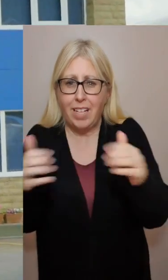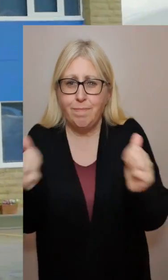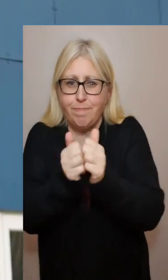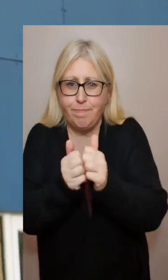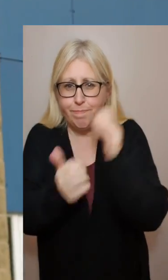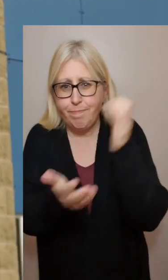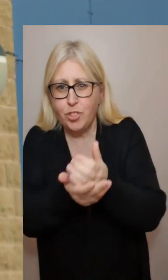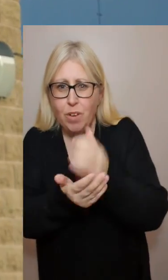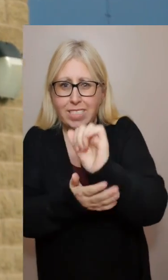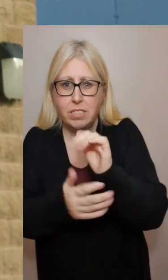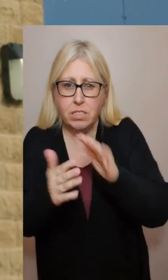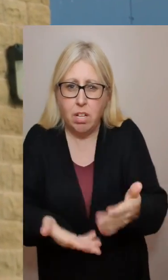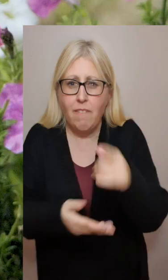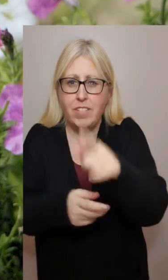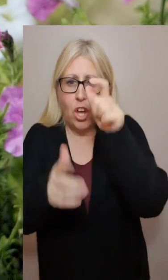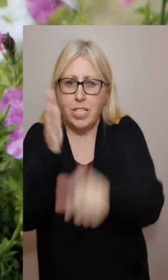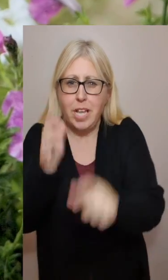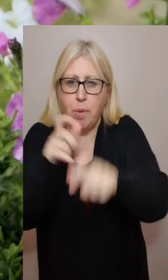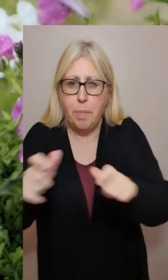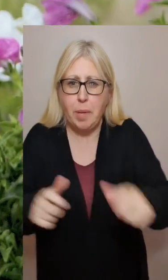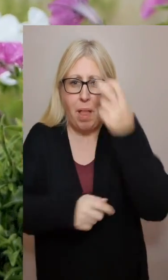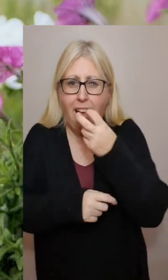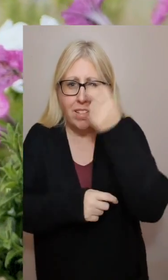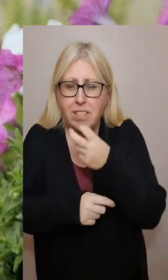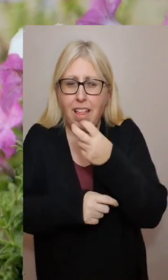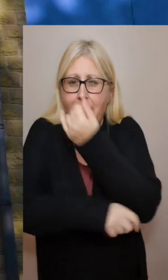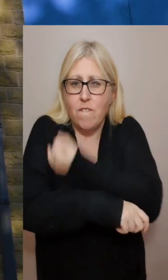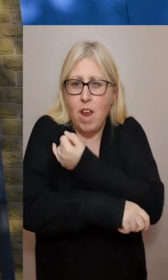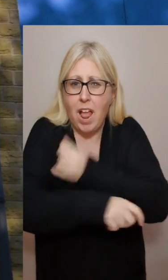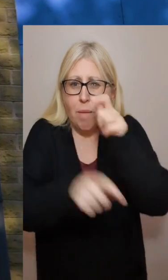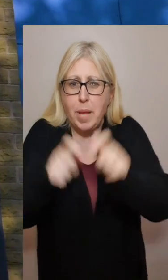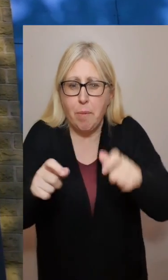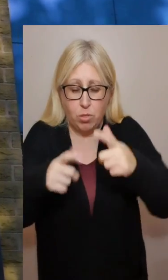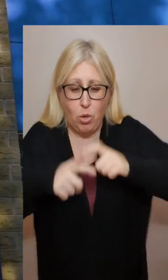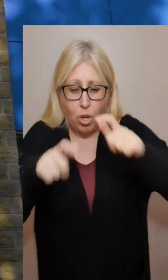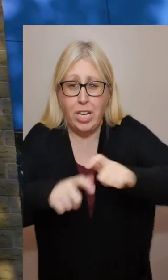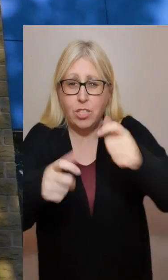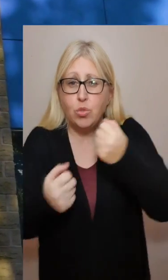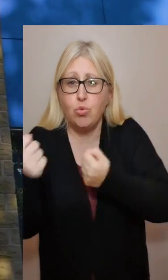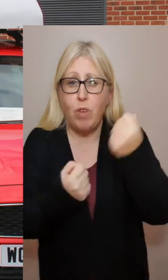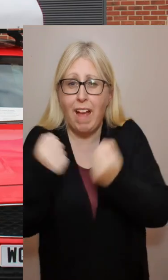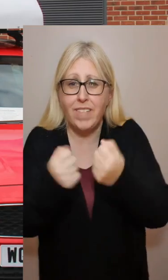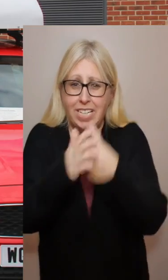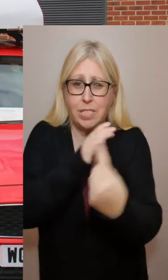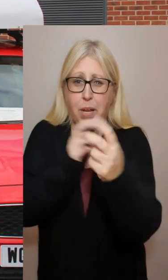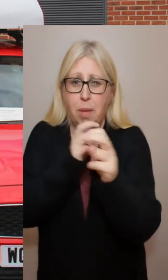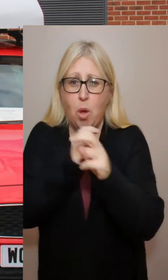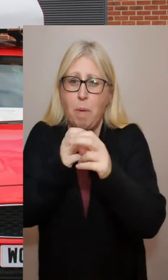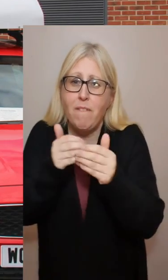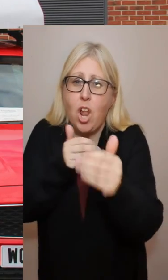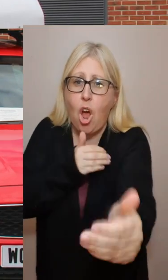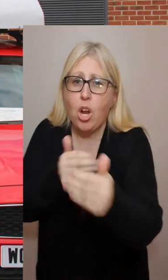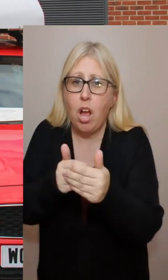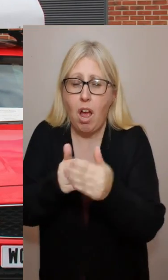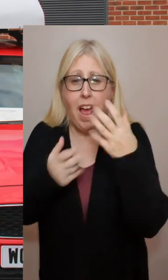for disabled people, elderly and frail individuals so they can gain or remain driving and independently mobile for longer. We are made up of